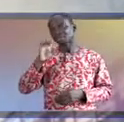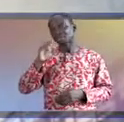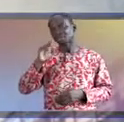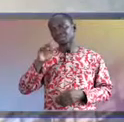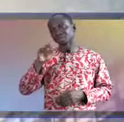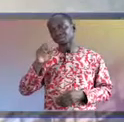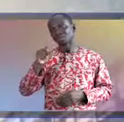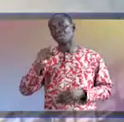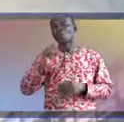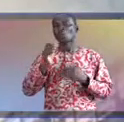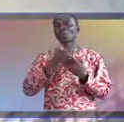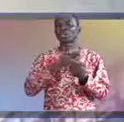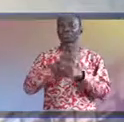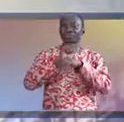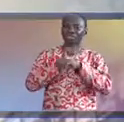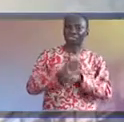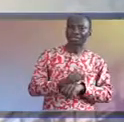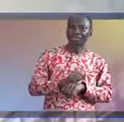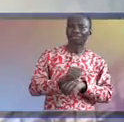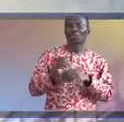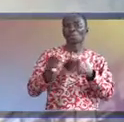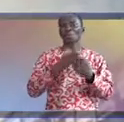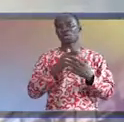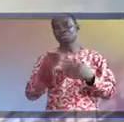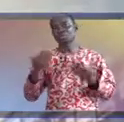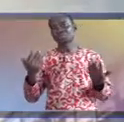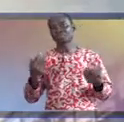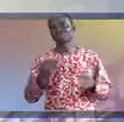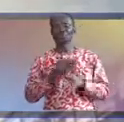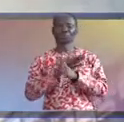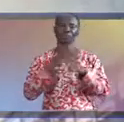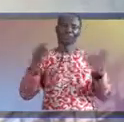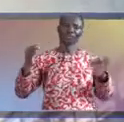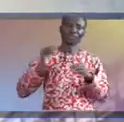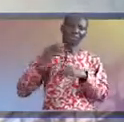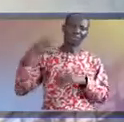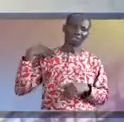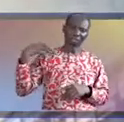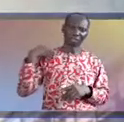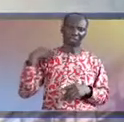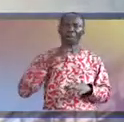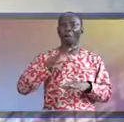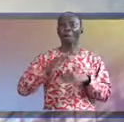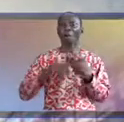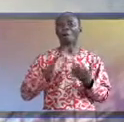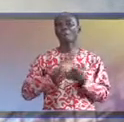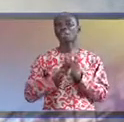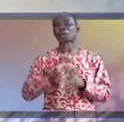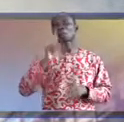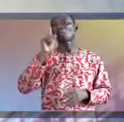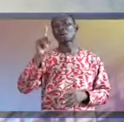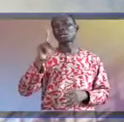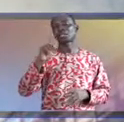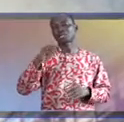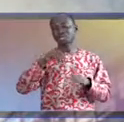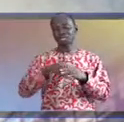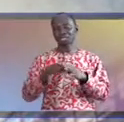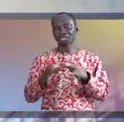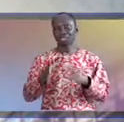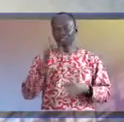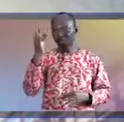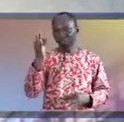Say, ye I dish you. Now, am I Yin, I'm home, Bakum. Ain't he way at the end by a suba,